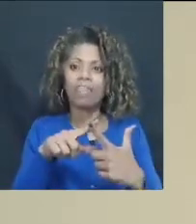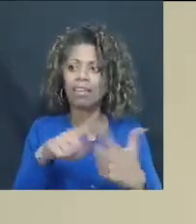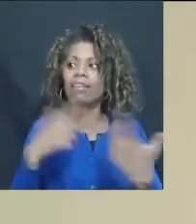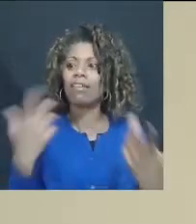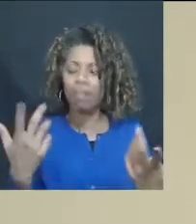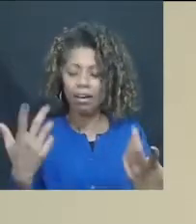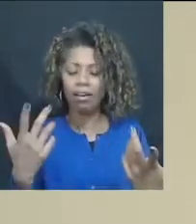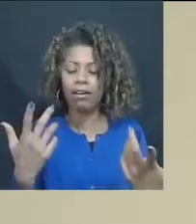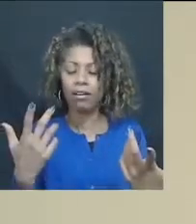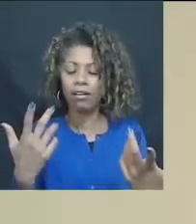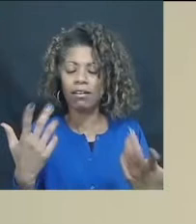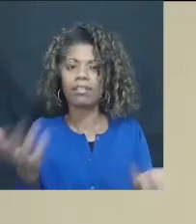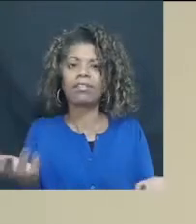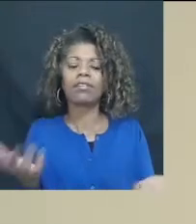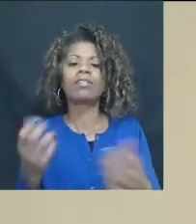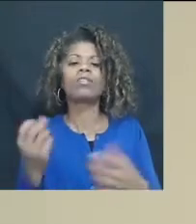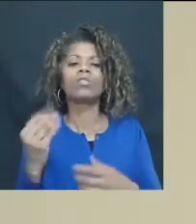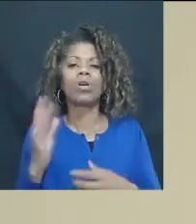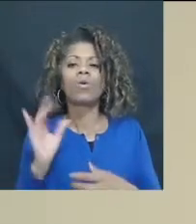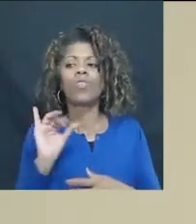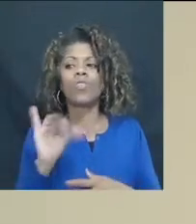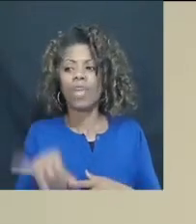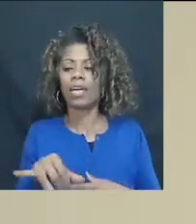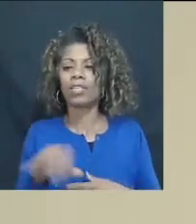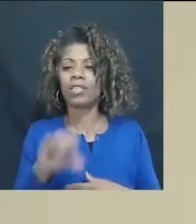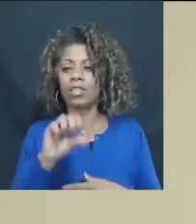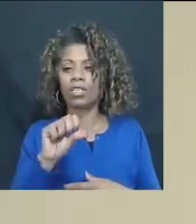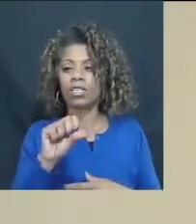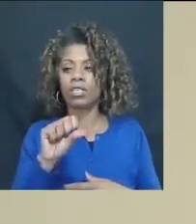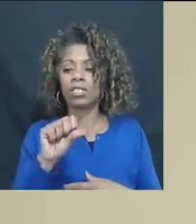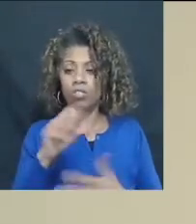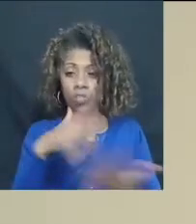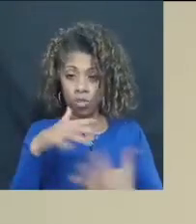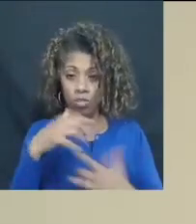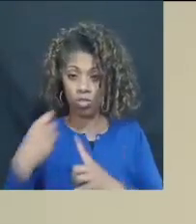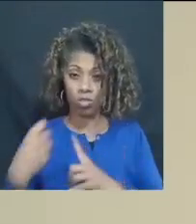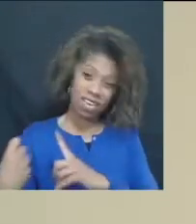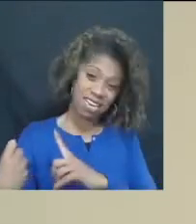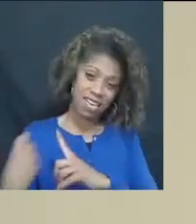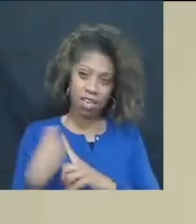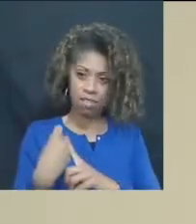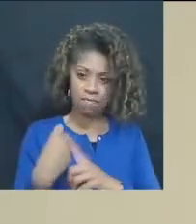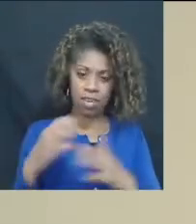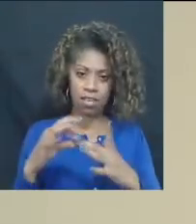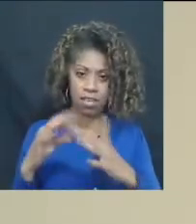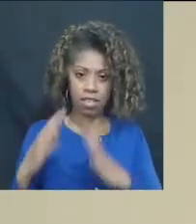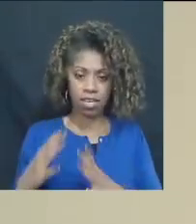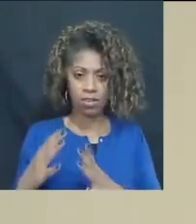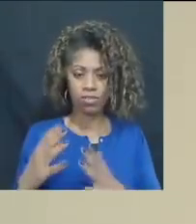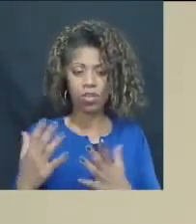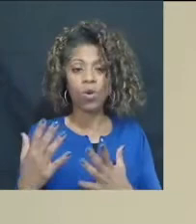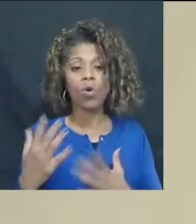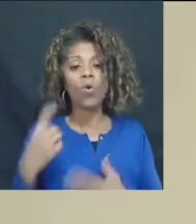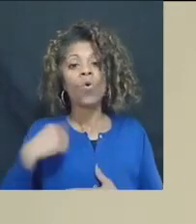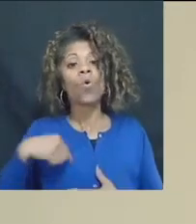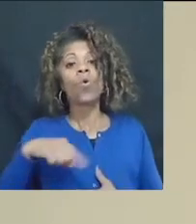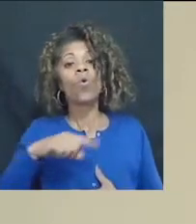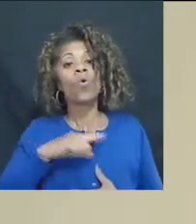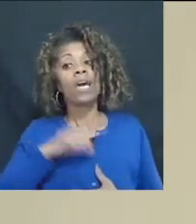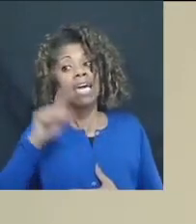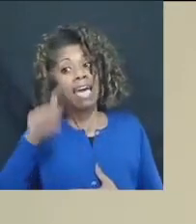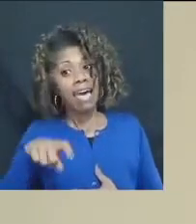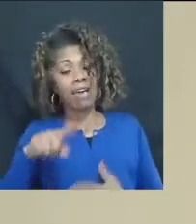professionals, to us as social impact leaders is we have to